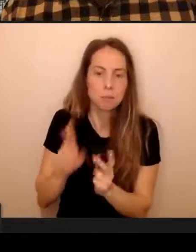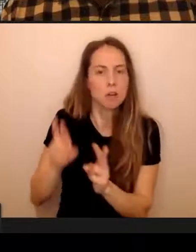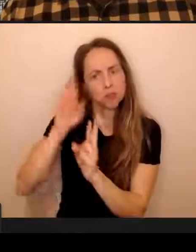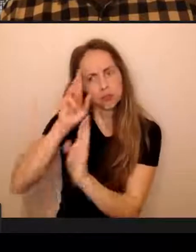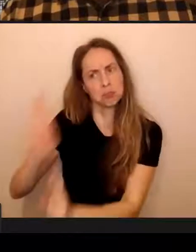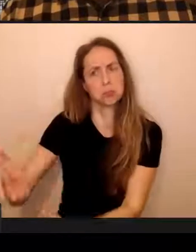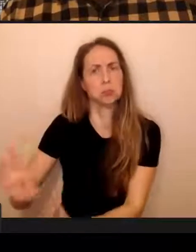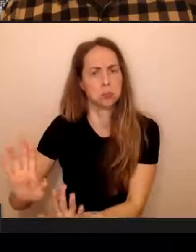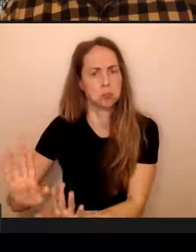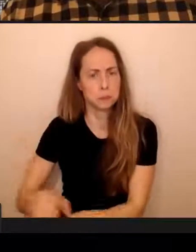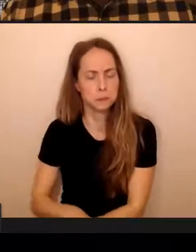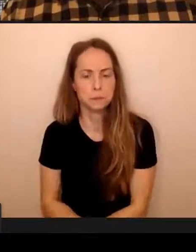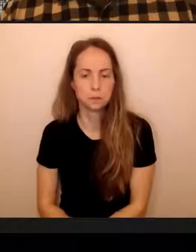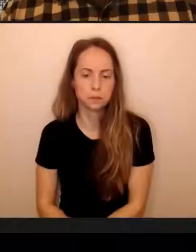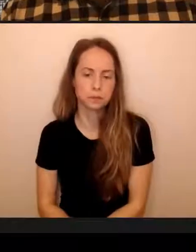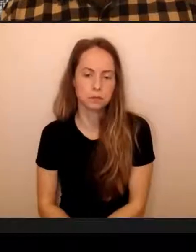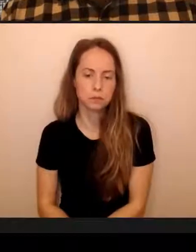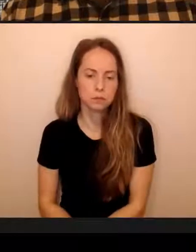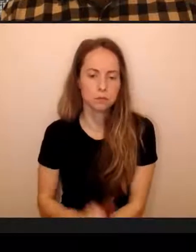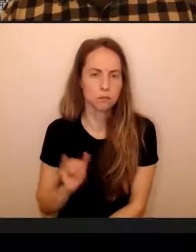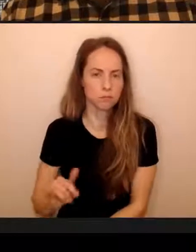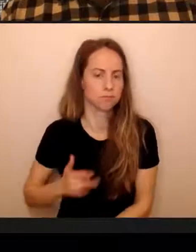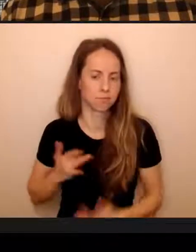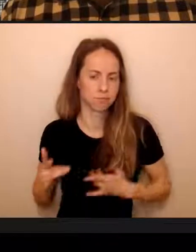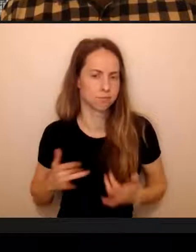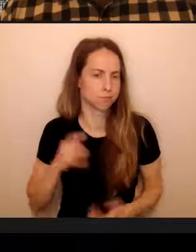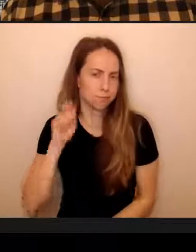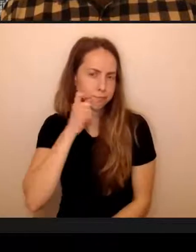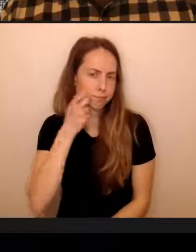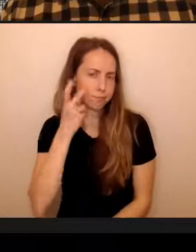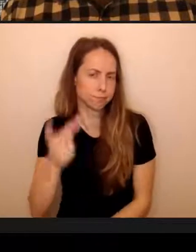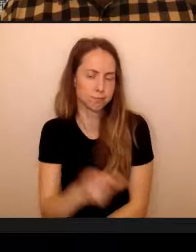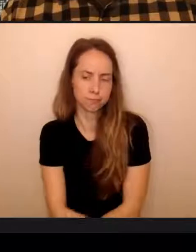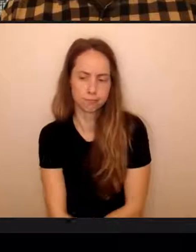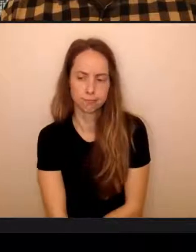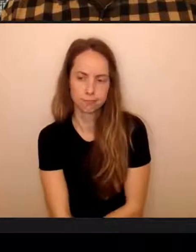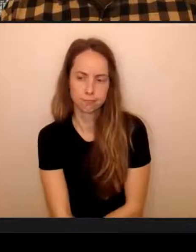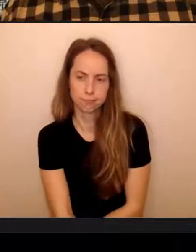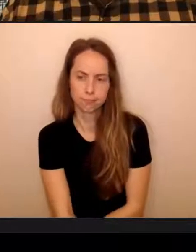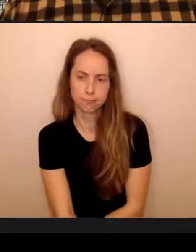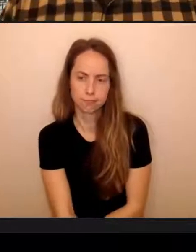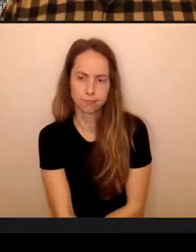respected. So that's really exciting to see. Yeah.